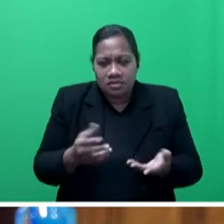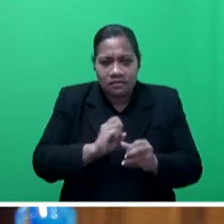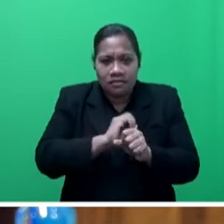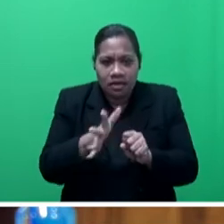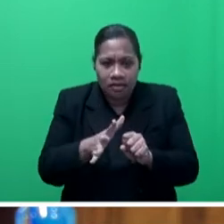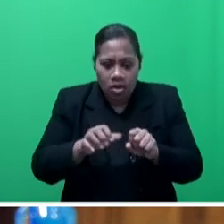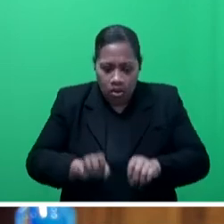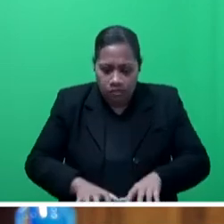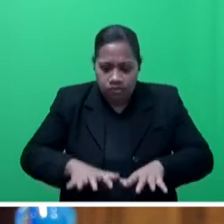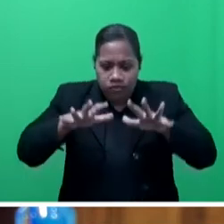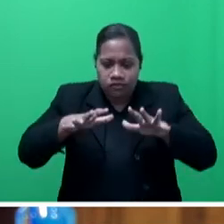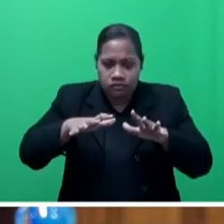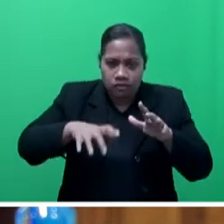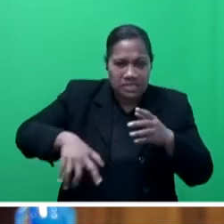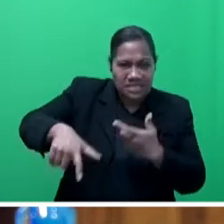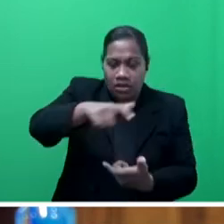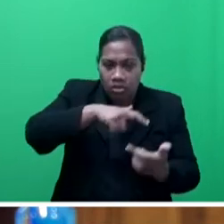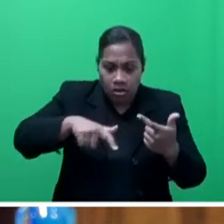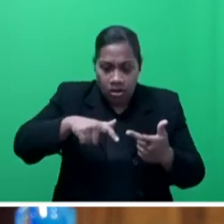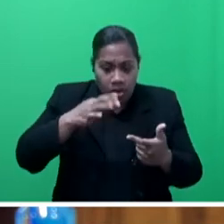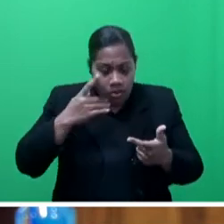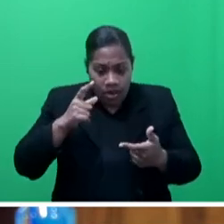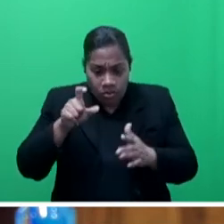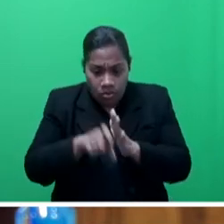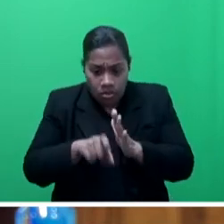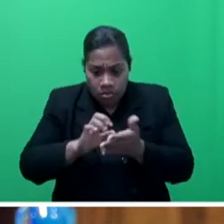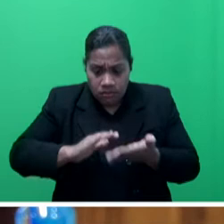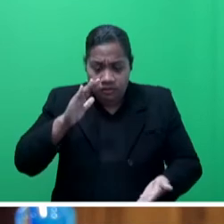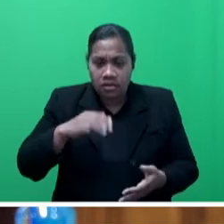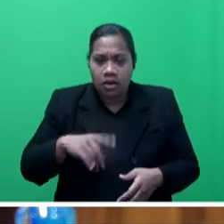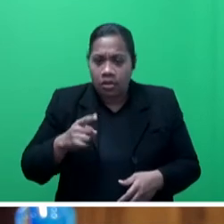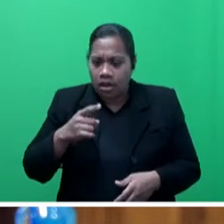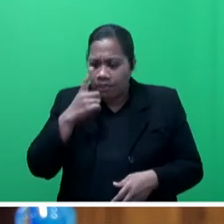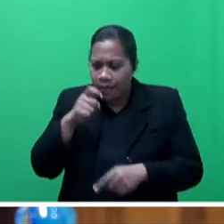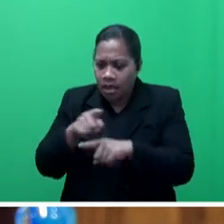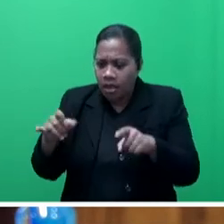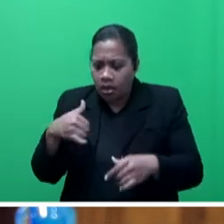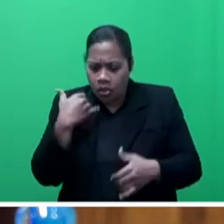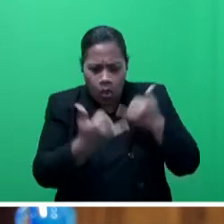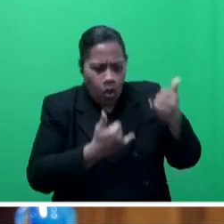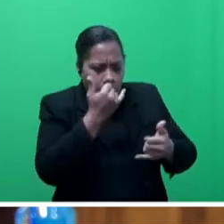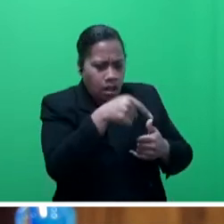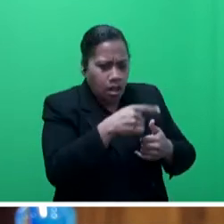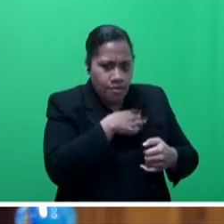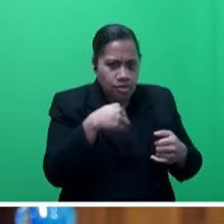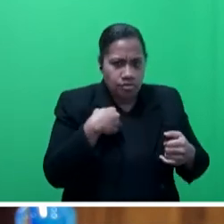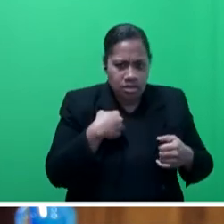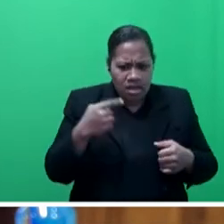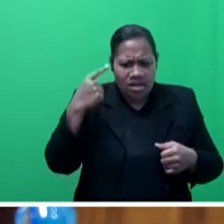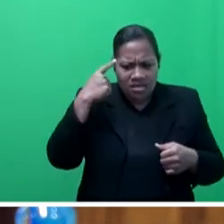cyclone, there have been calls to the ministry thinking that ministry can set price